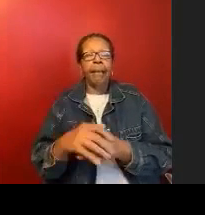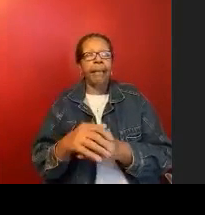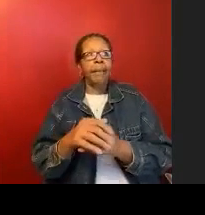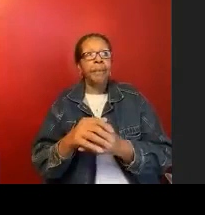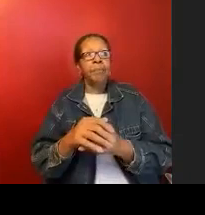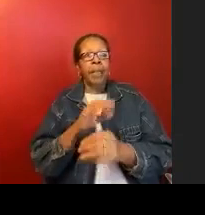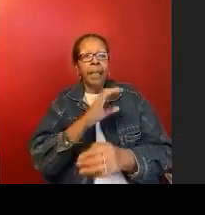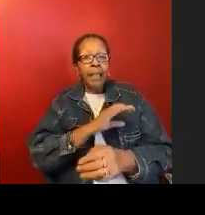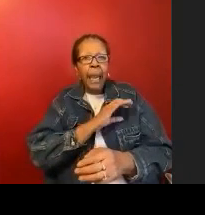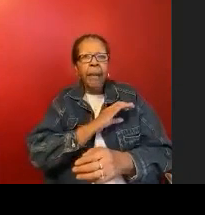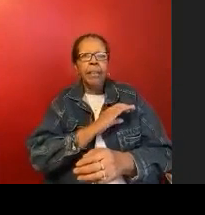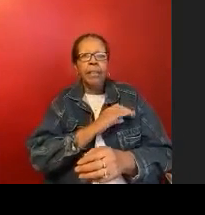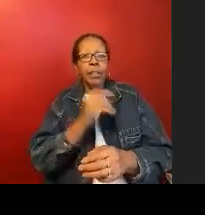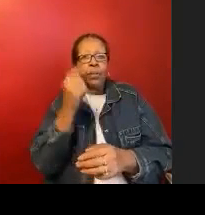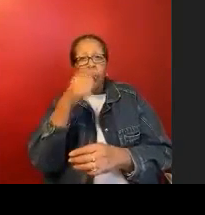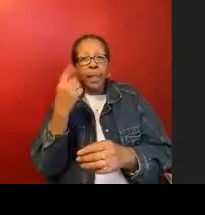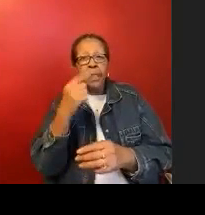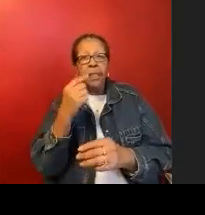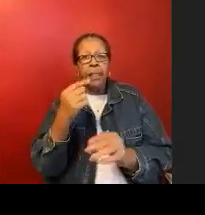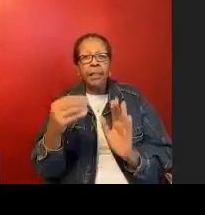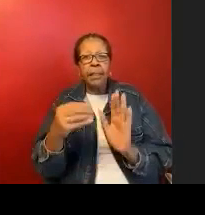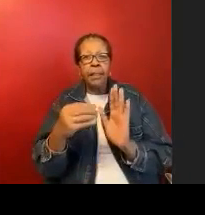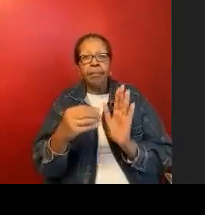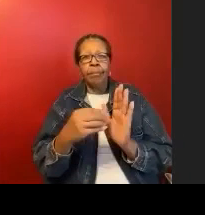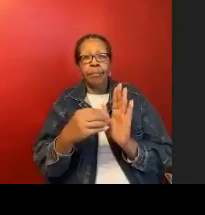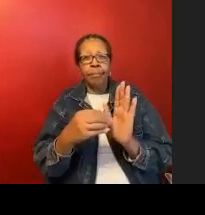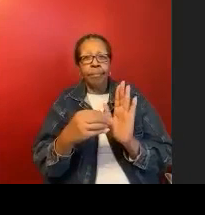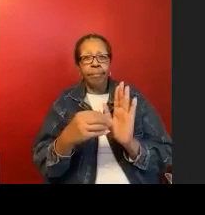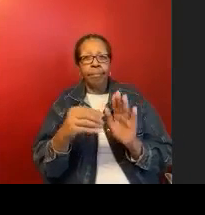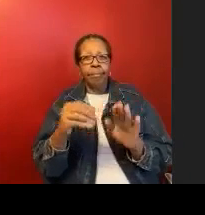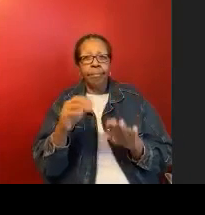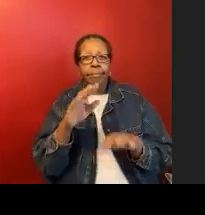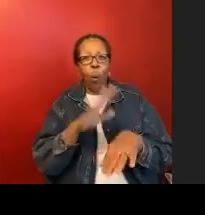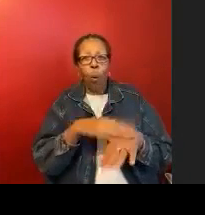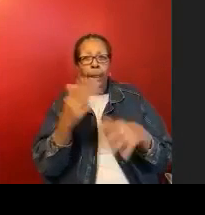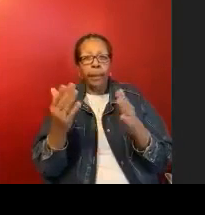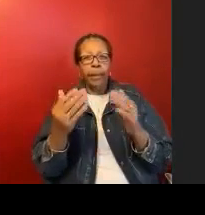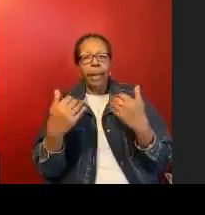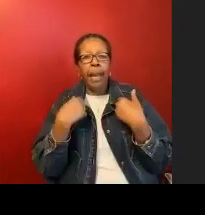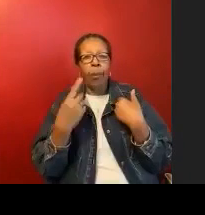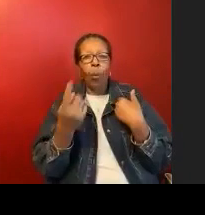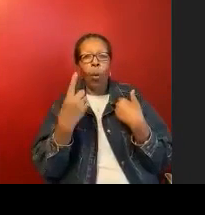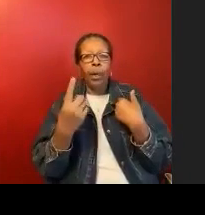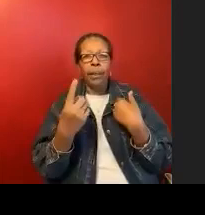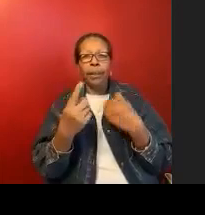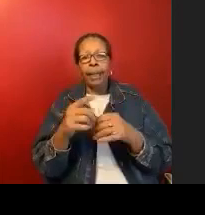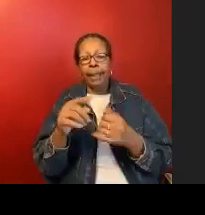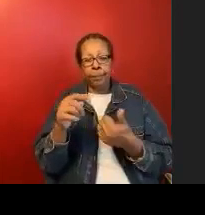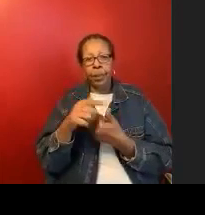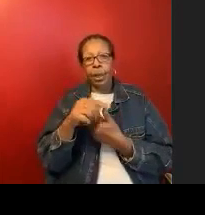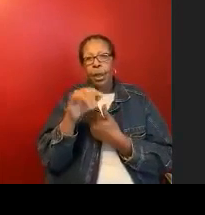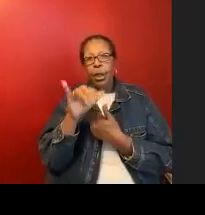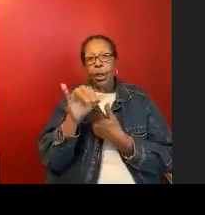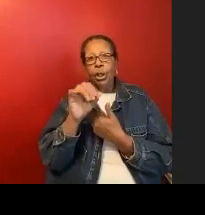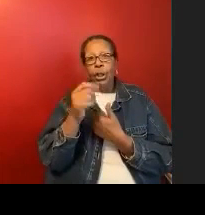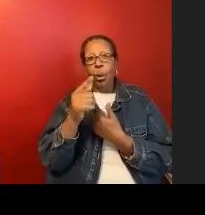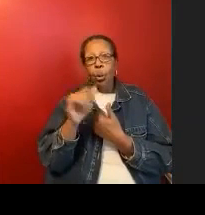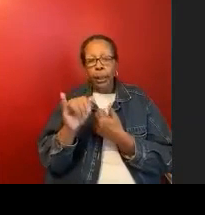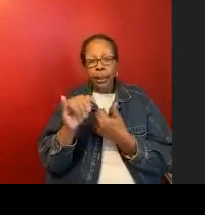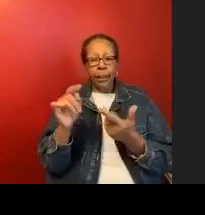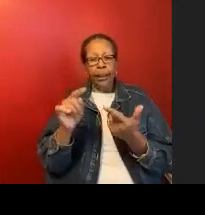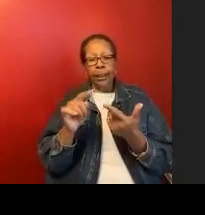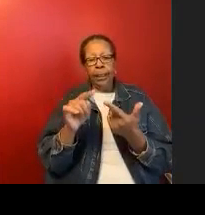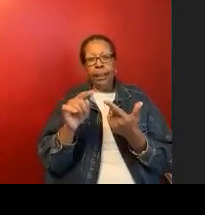y'all have no idea what I'm talking about. And they had one that was like Yogi Bear. There was Tony